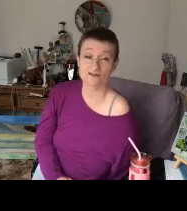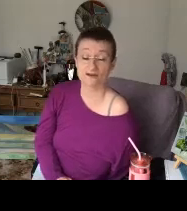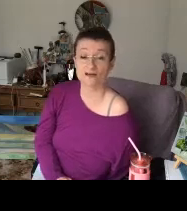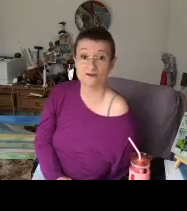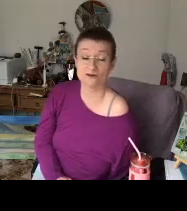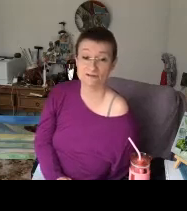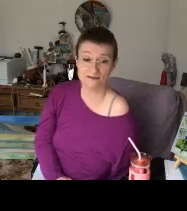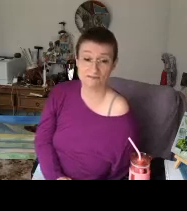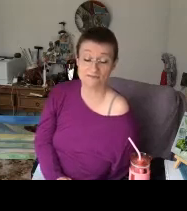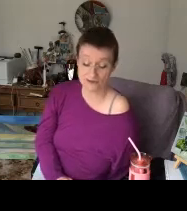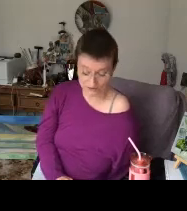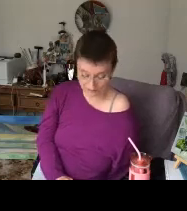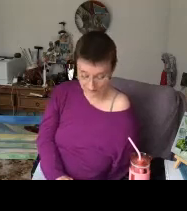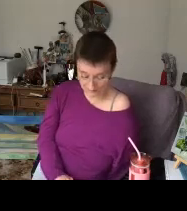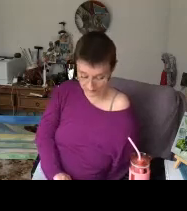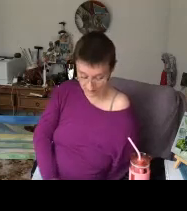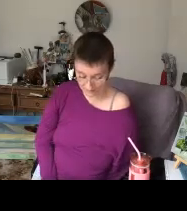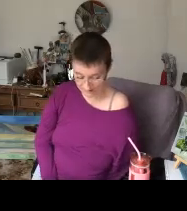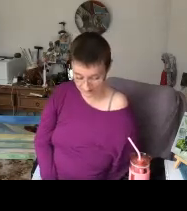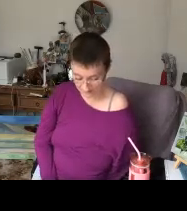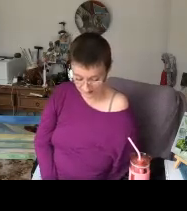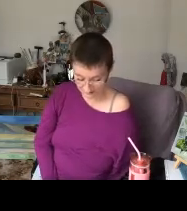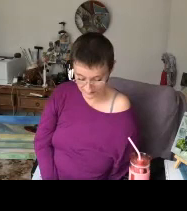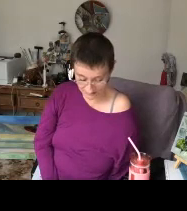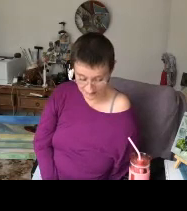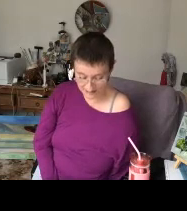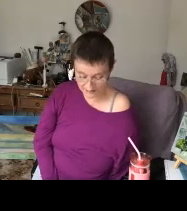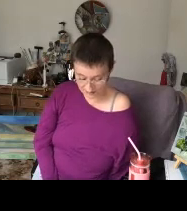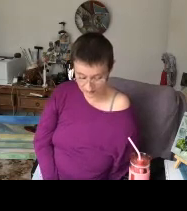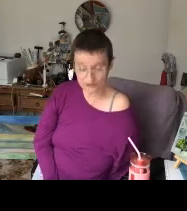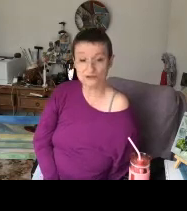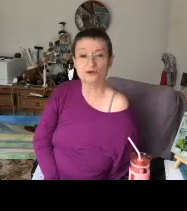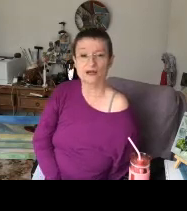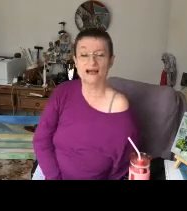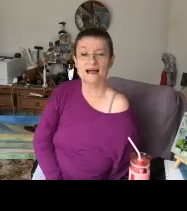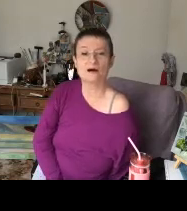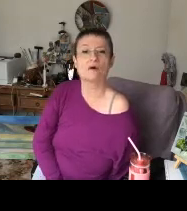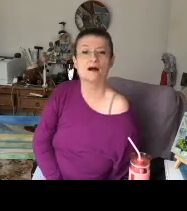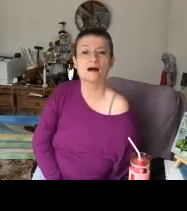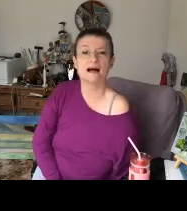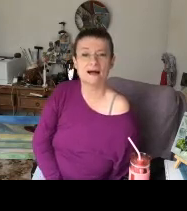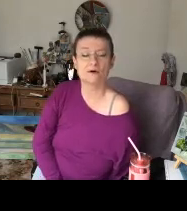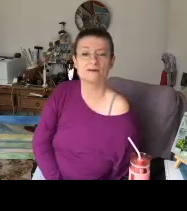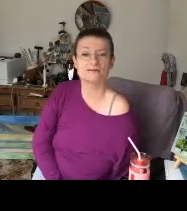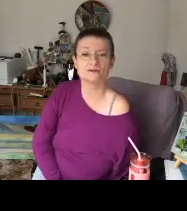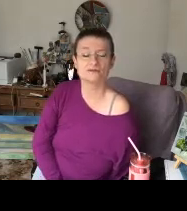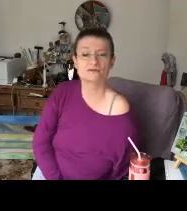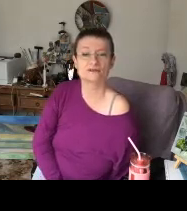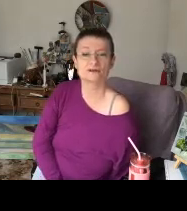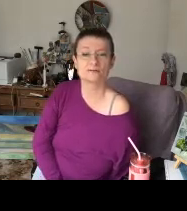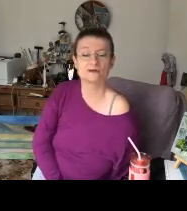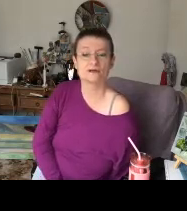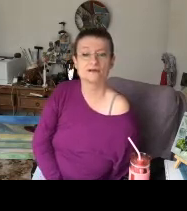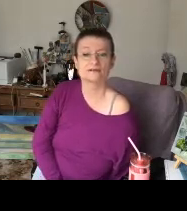well, first of all, I got a grant, my first grant from Arts Council England, and this was to look at how I